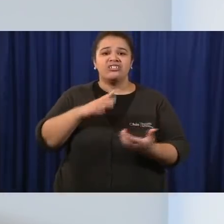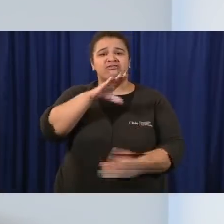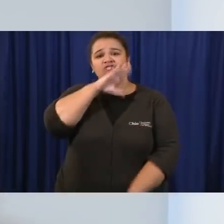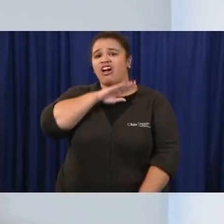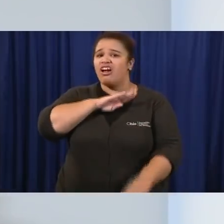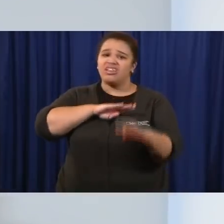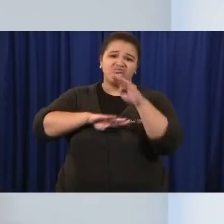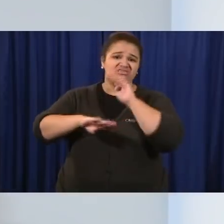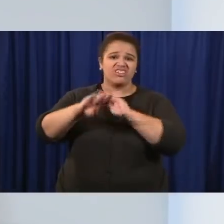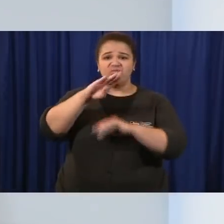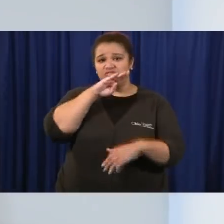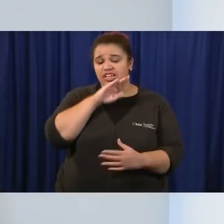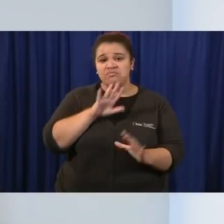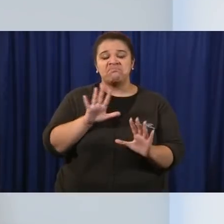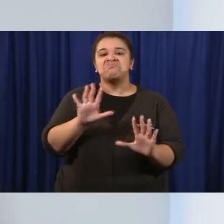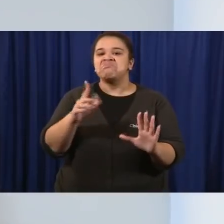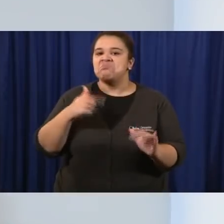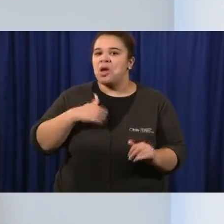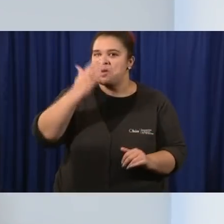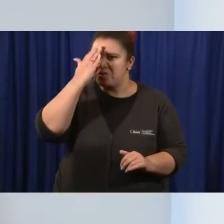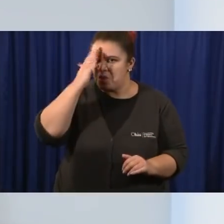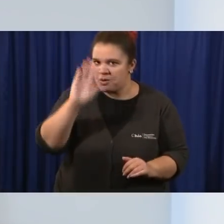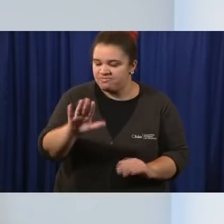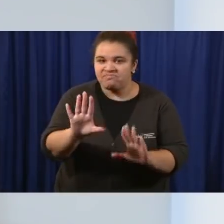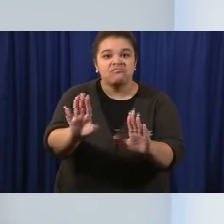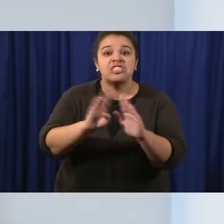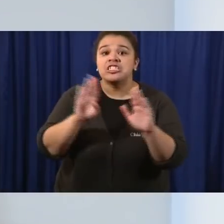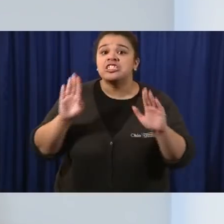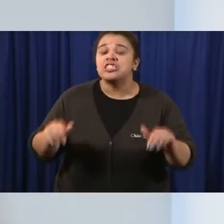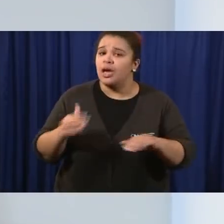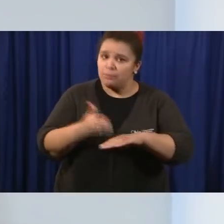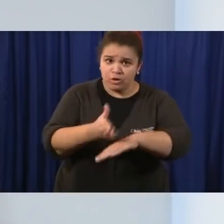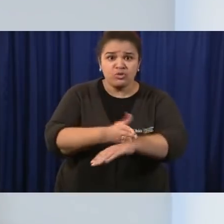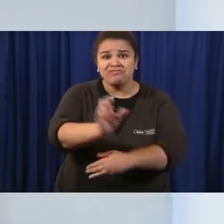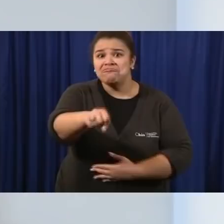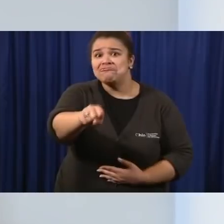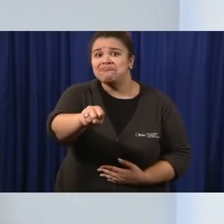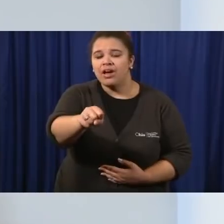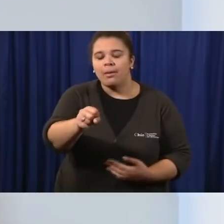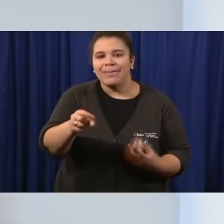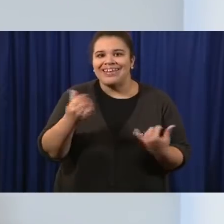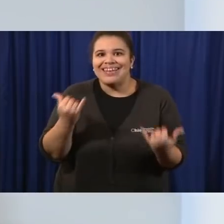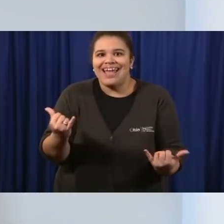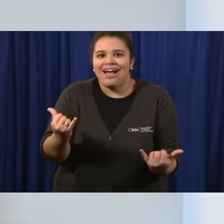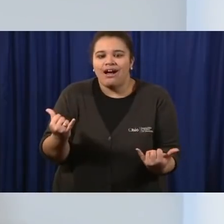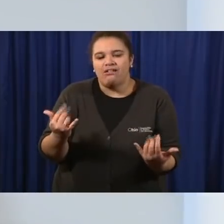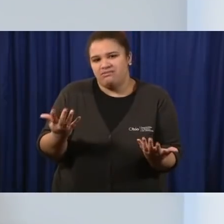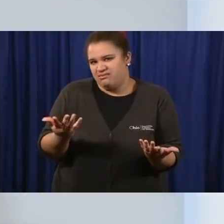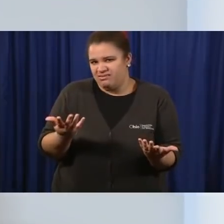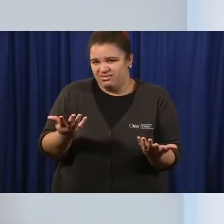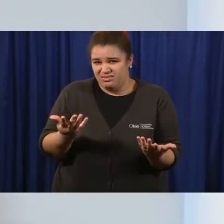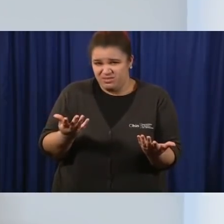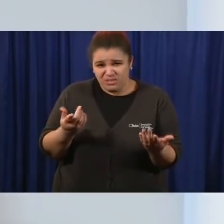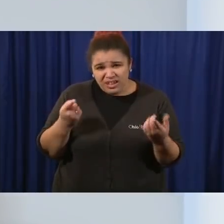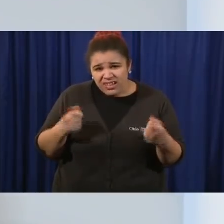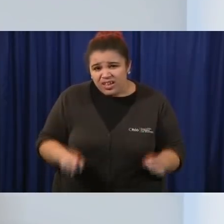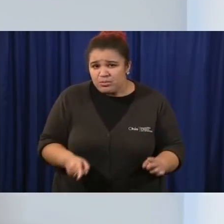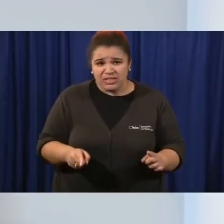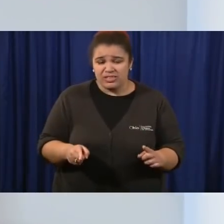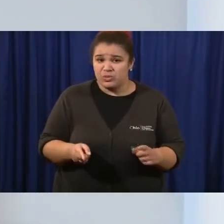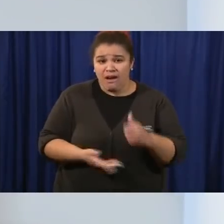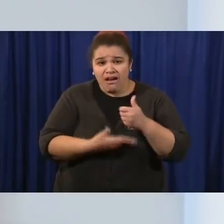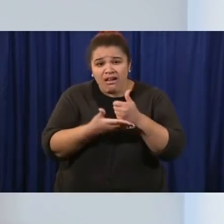I know there's been improvements made, but what could still be done at this point, Lieutenant Governor, to help Ohioans deal with that